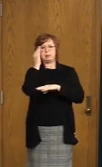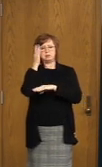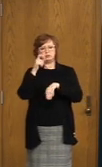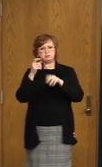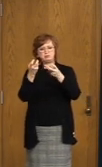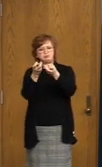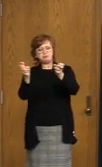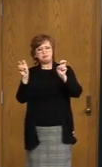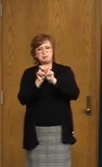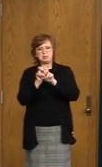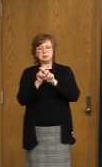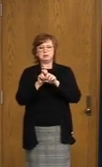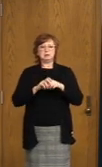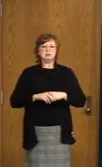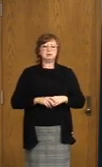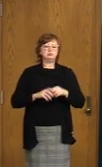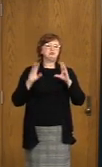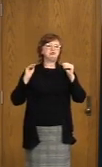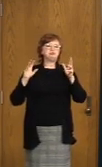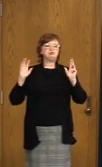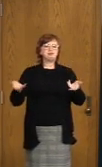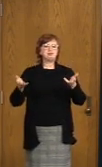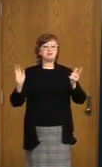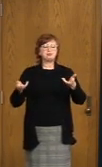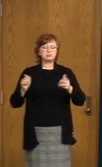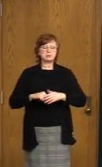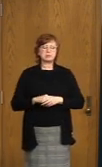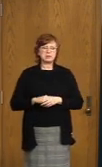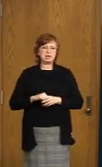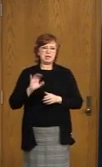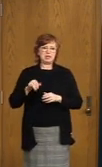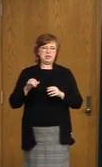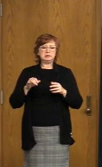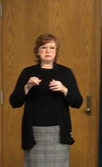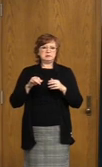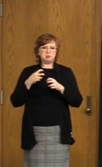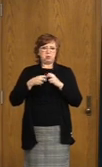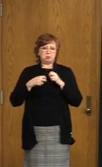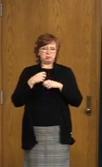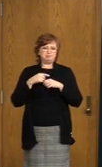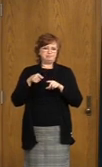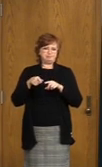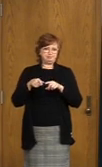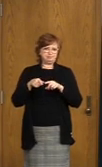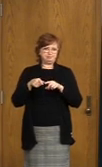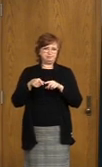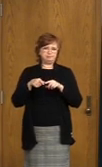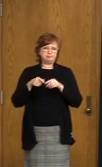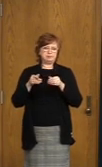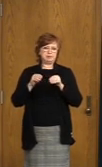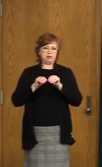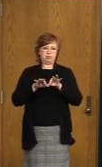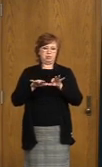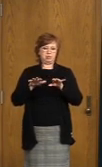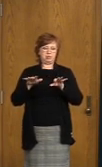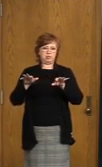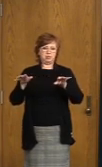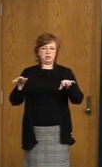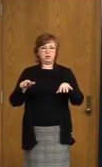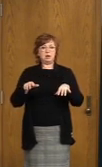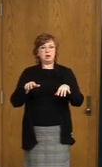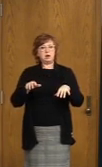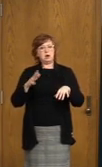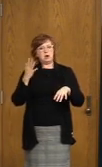generating transmission. And again, it's those small, simple things that when we let our guard down, COVID does